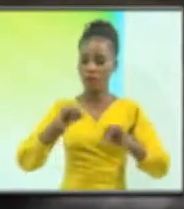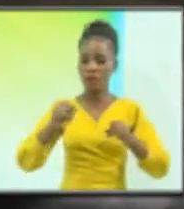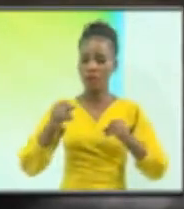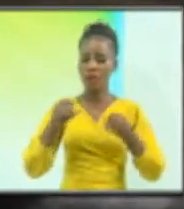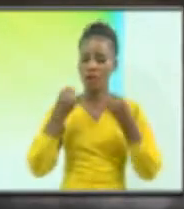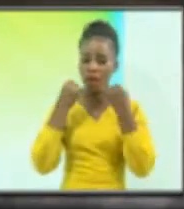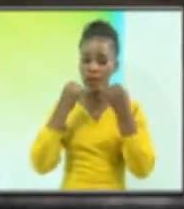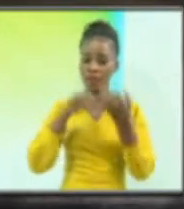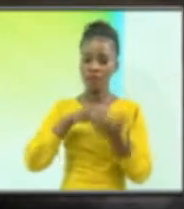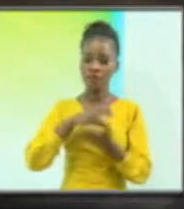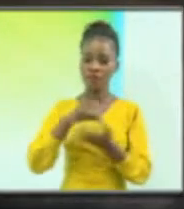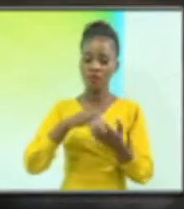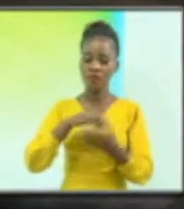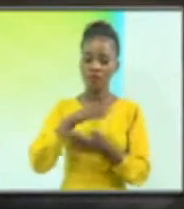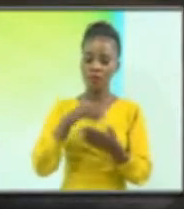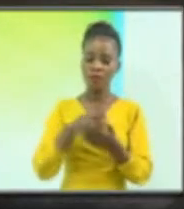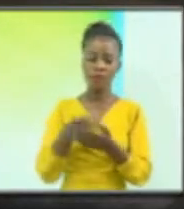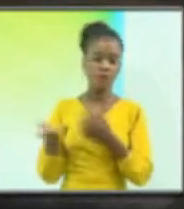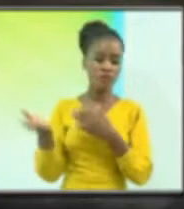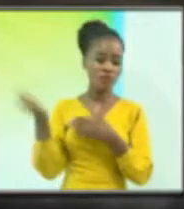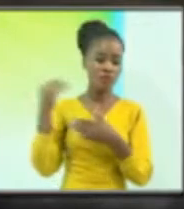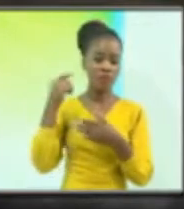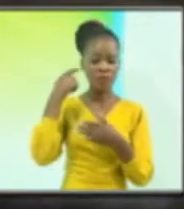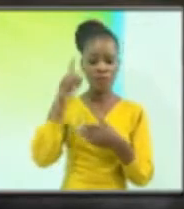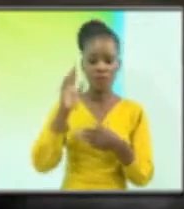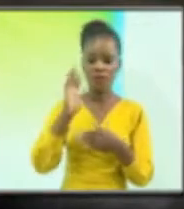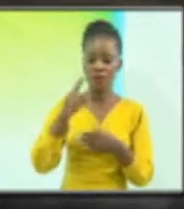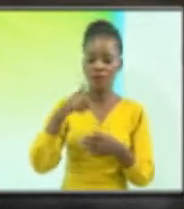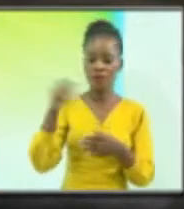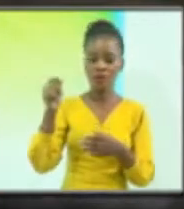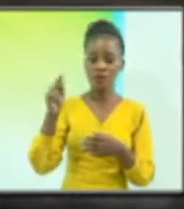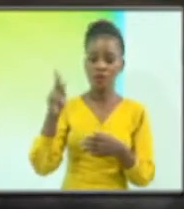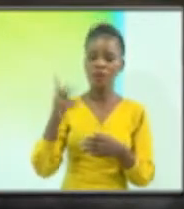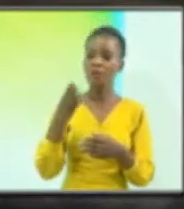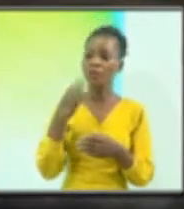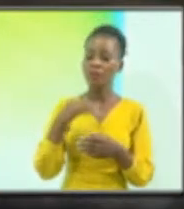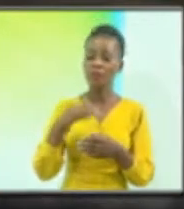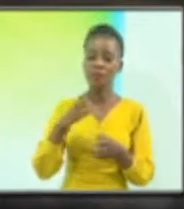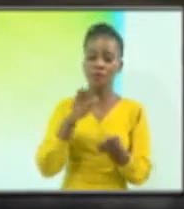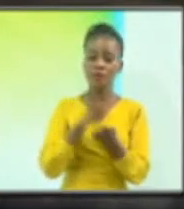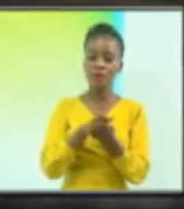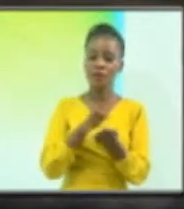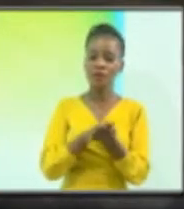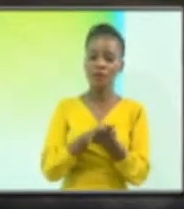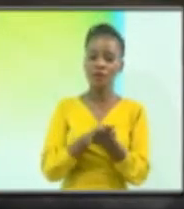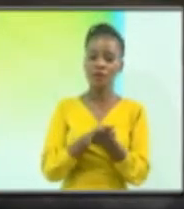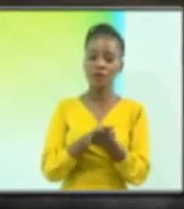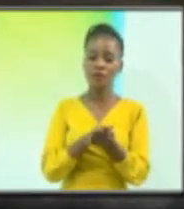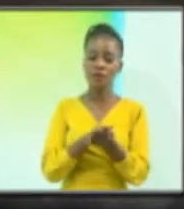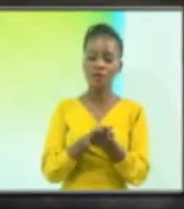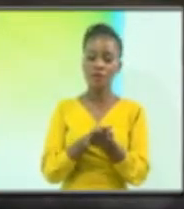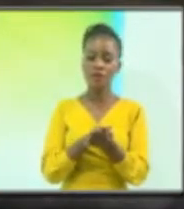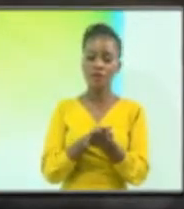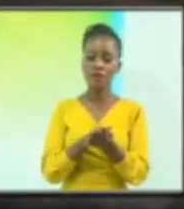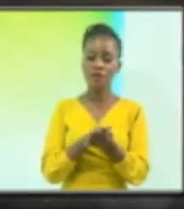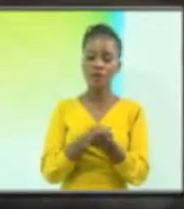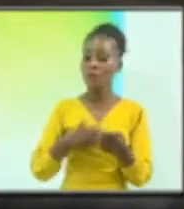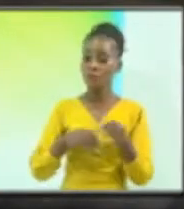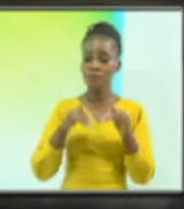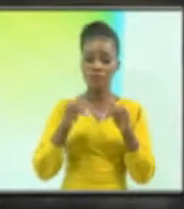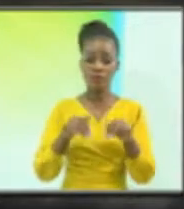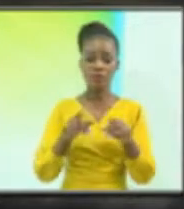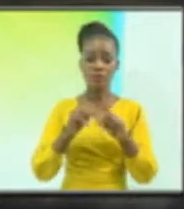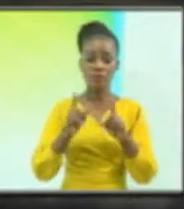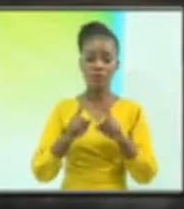convenient in all ways. For you to go to Kenya, you just need, by the way, a national ID. Now, if you don't have a national ID,